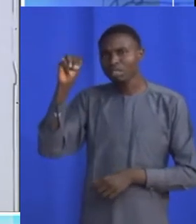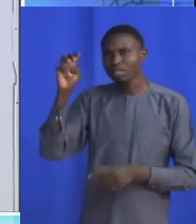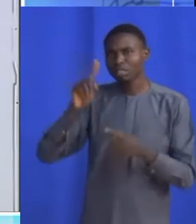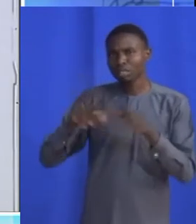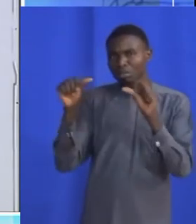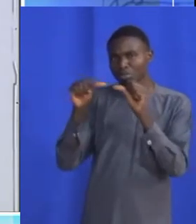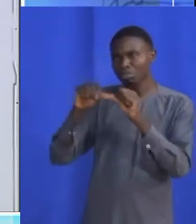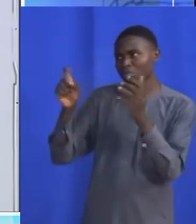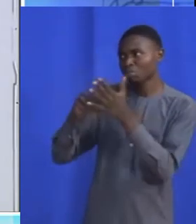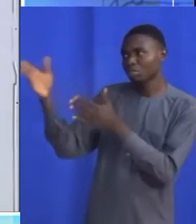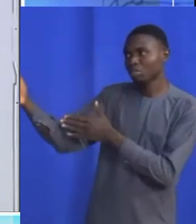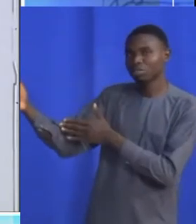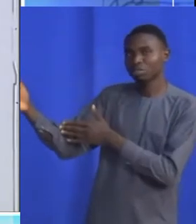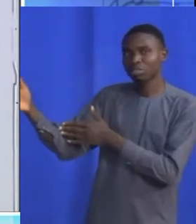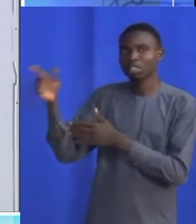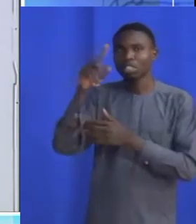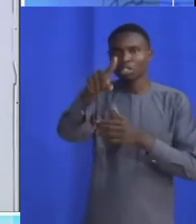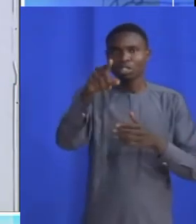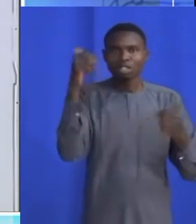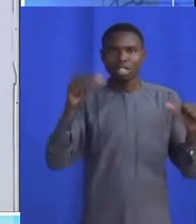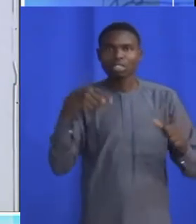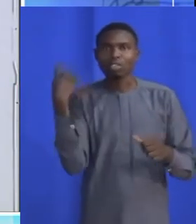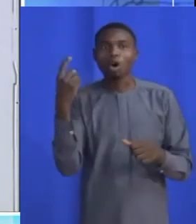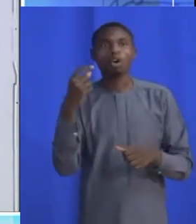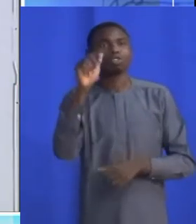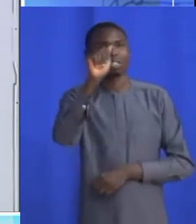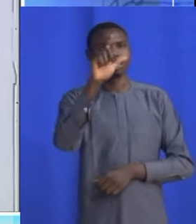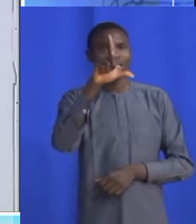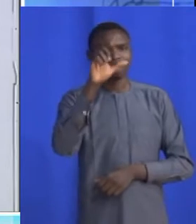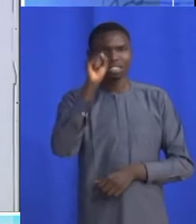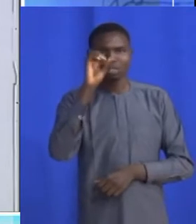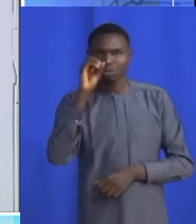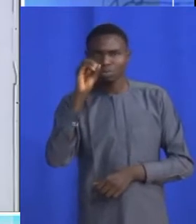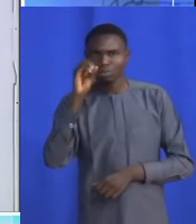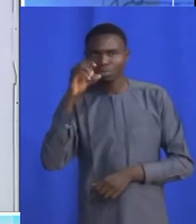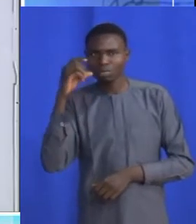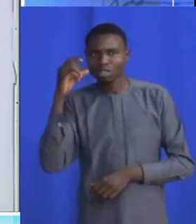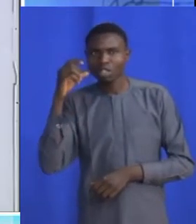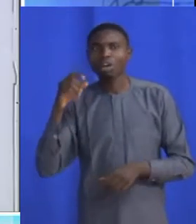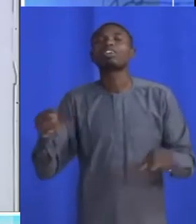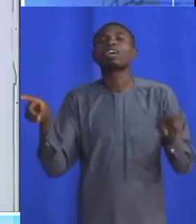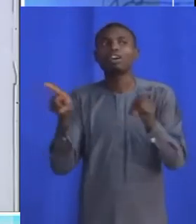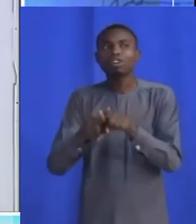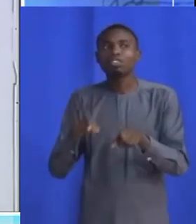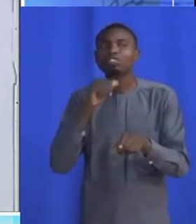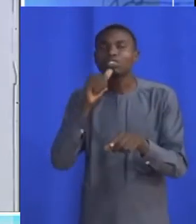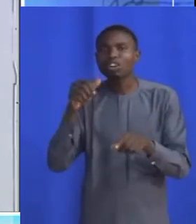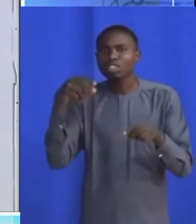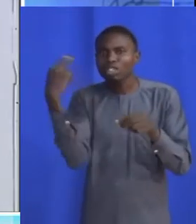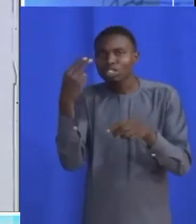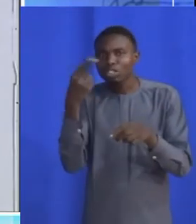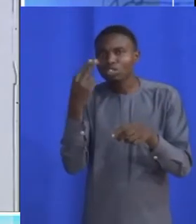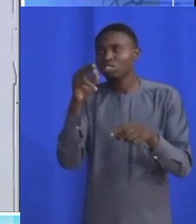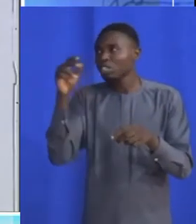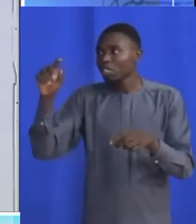your level of education, no matter your level of economic activities or economic